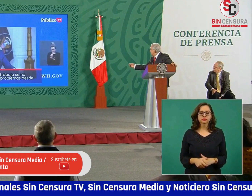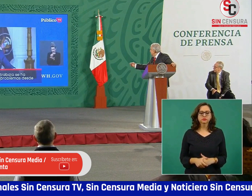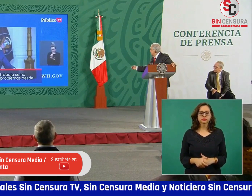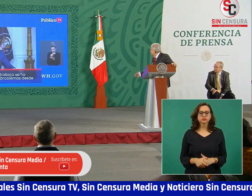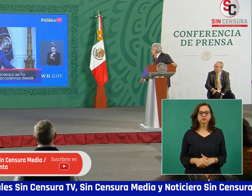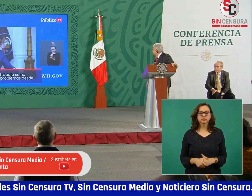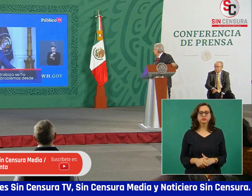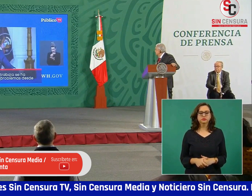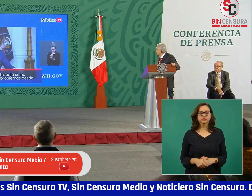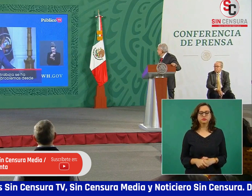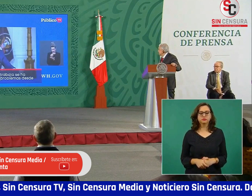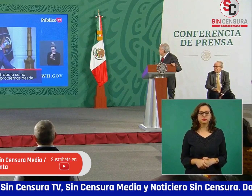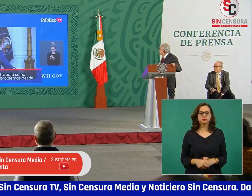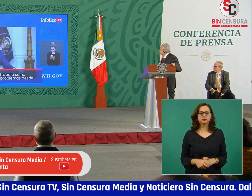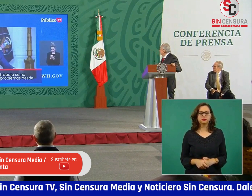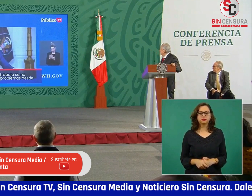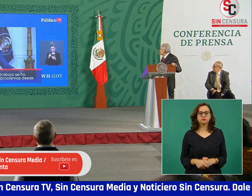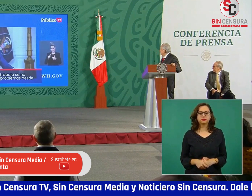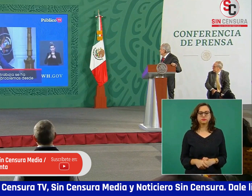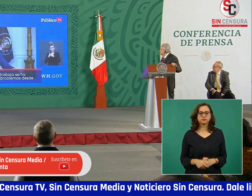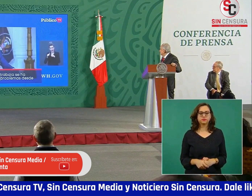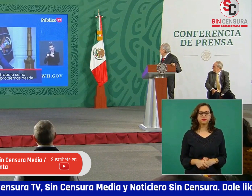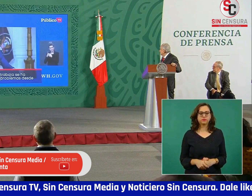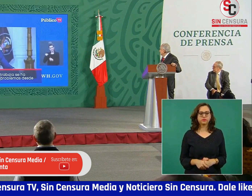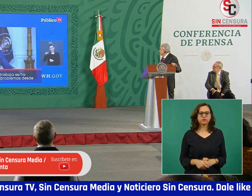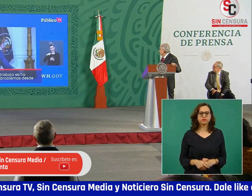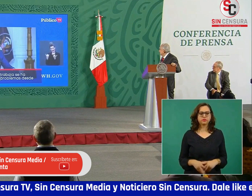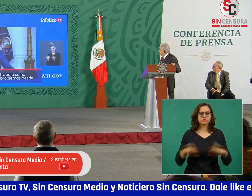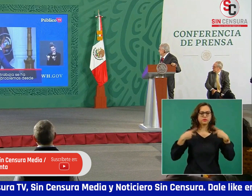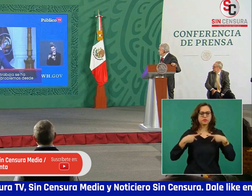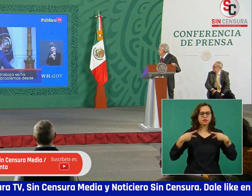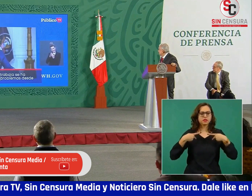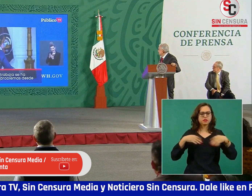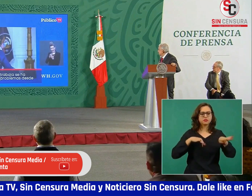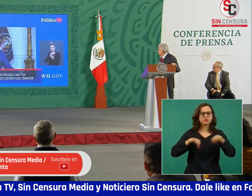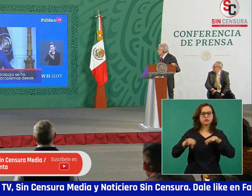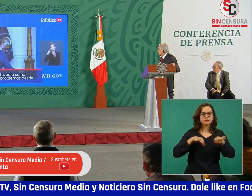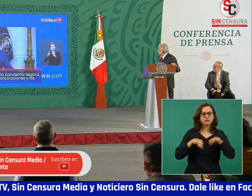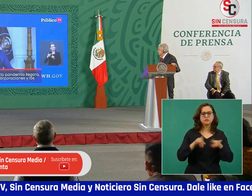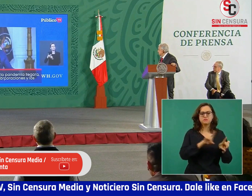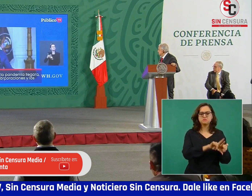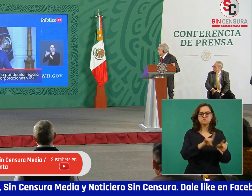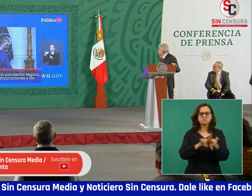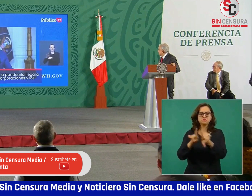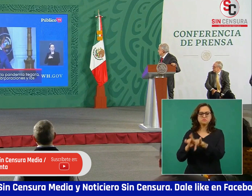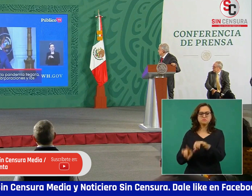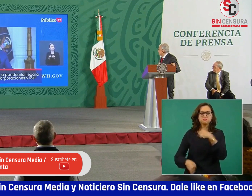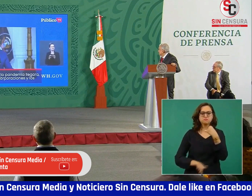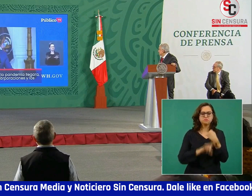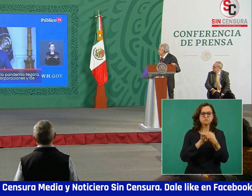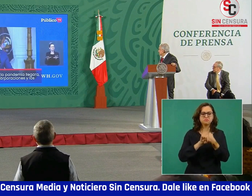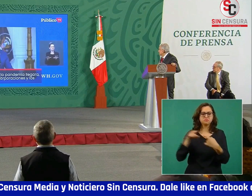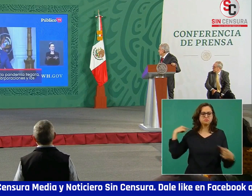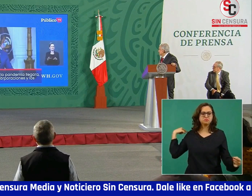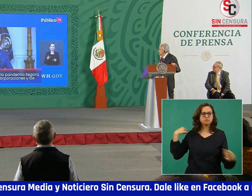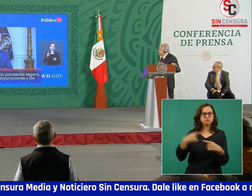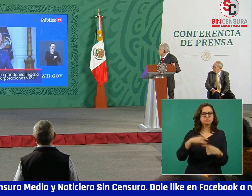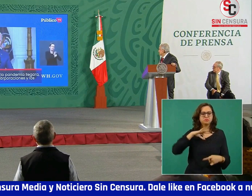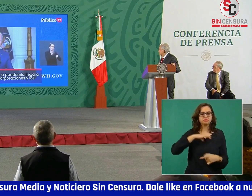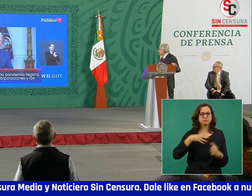A ver. Working people were struggling to make it long before the pandemic arrived.